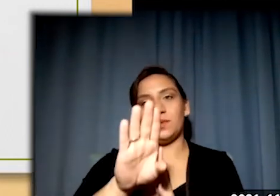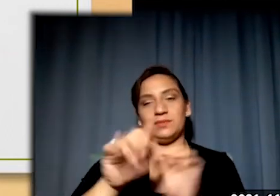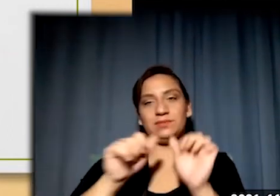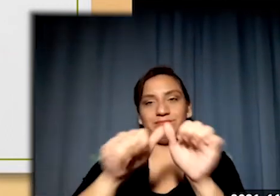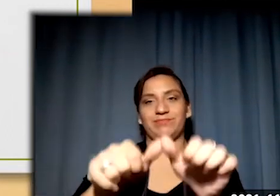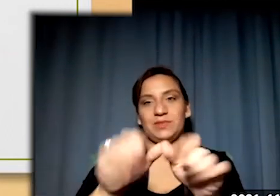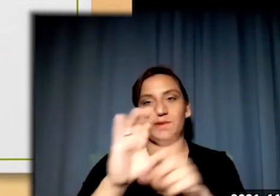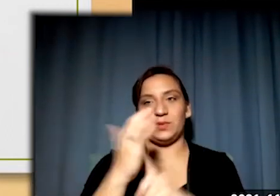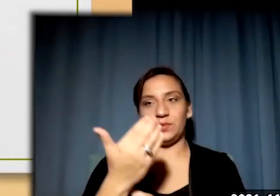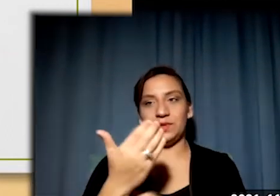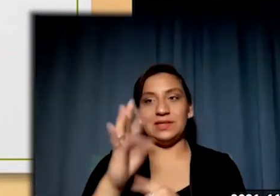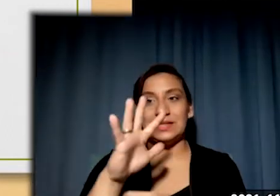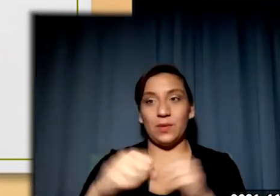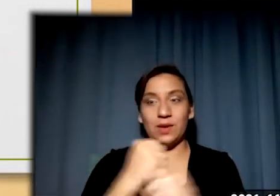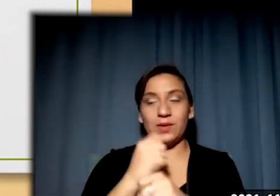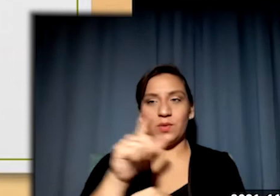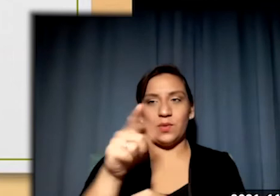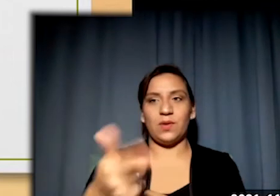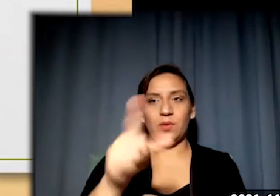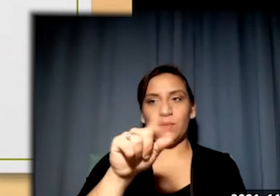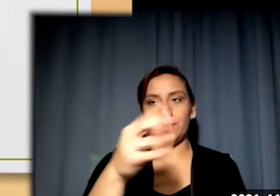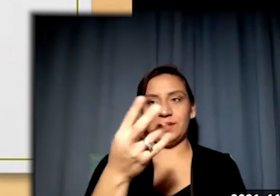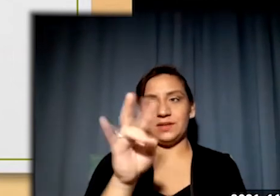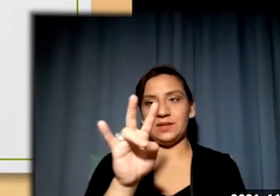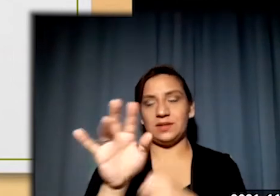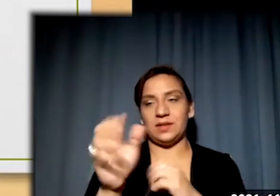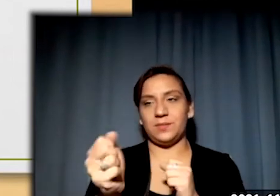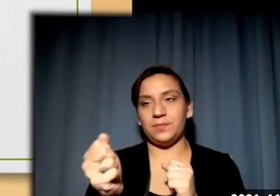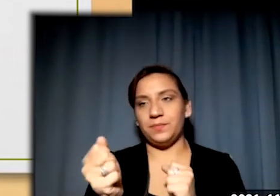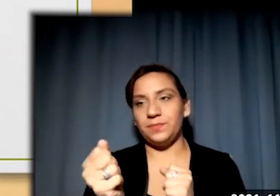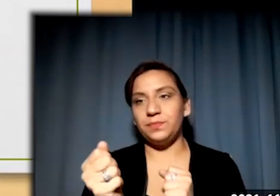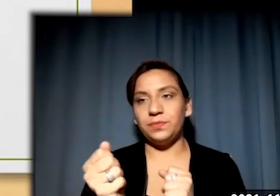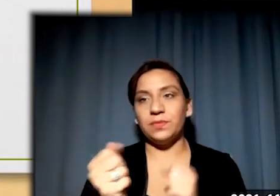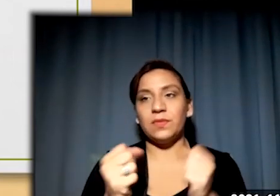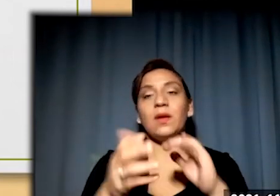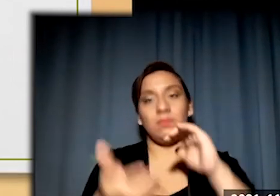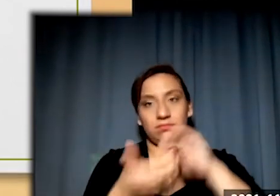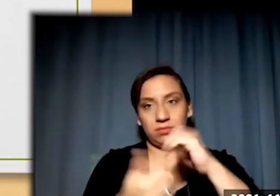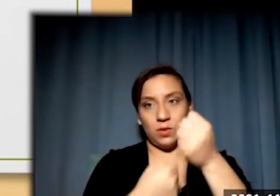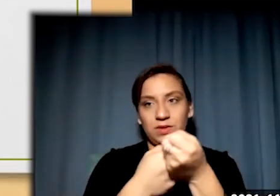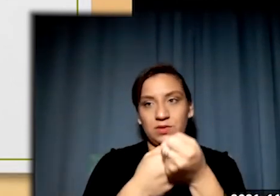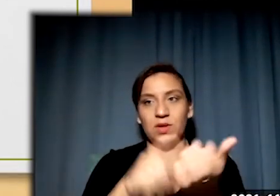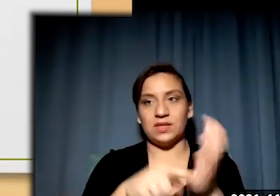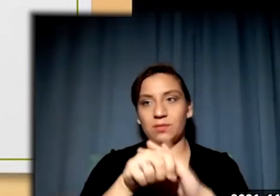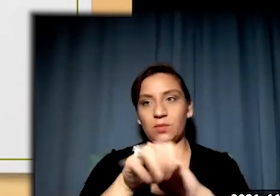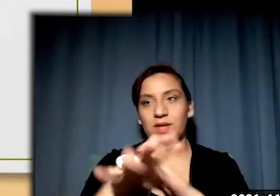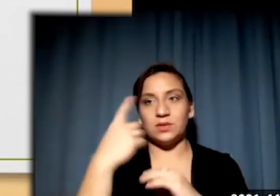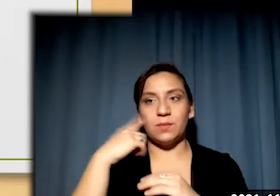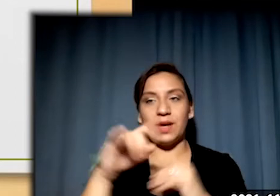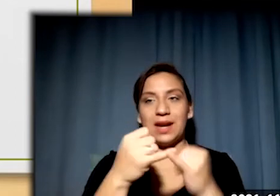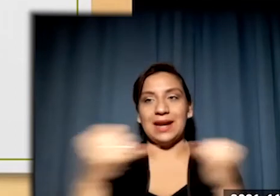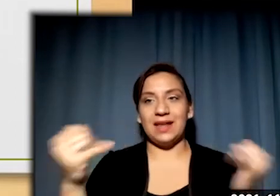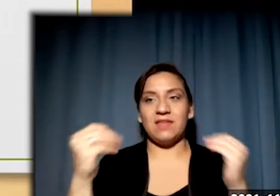2017, the Puerto SHPO sponsored the publication of the advanced lines in Puerta de Tierra as part of the